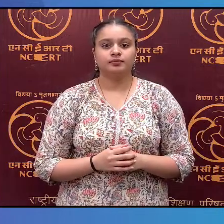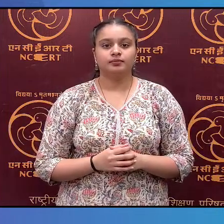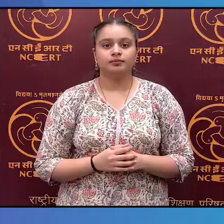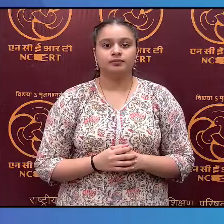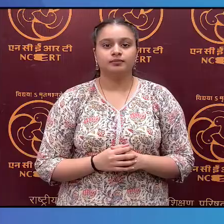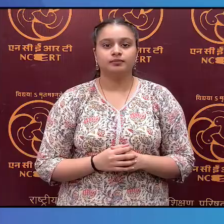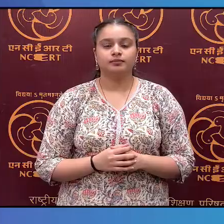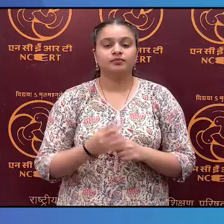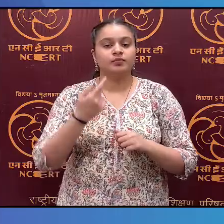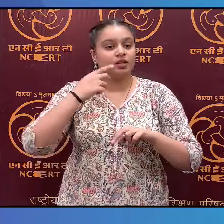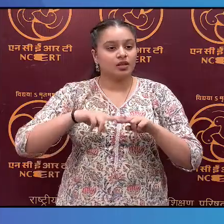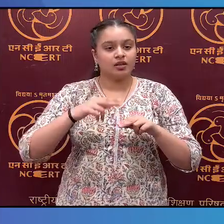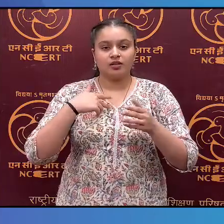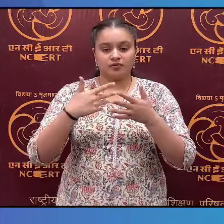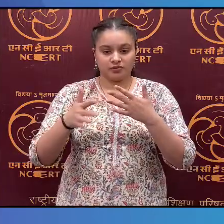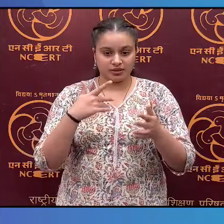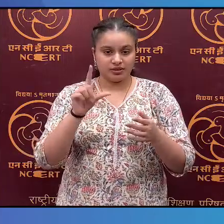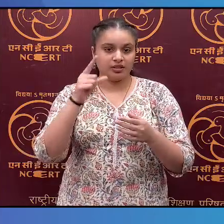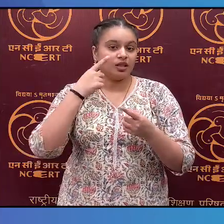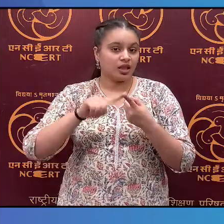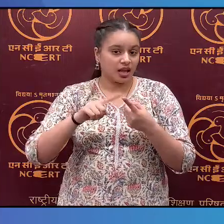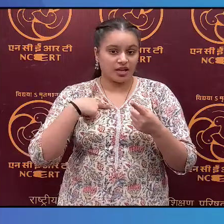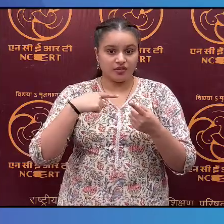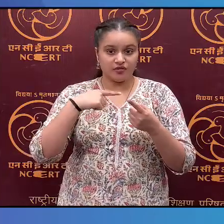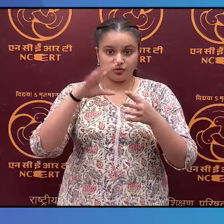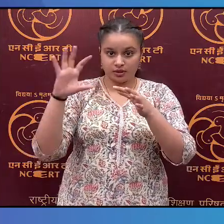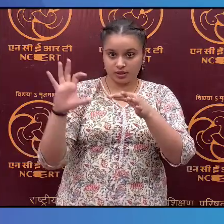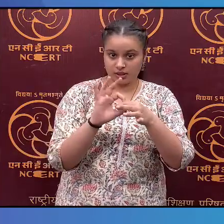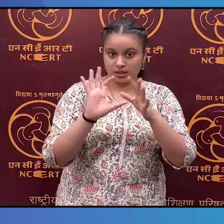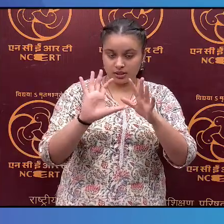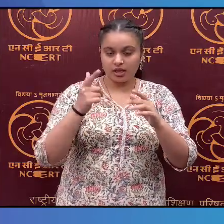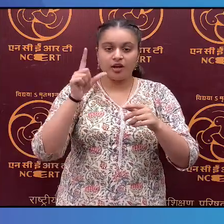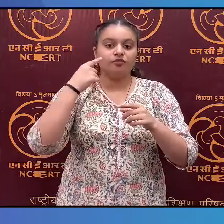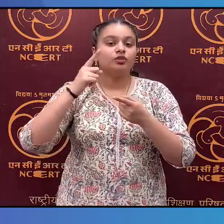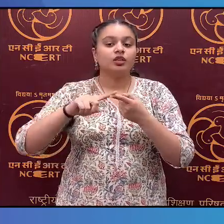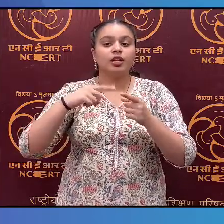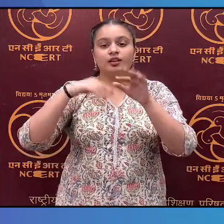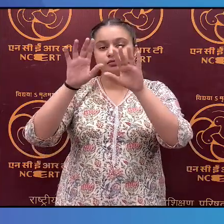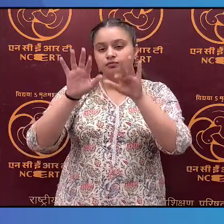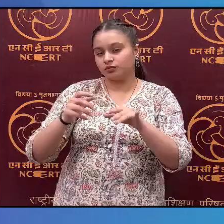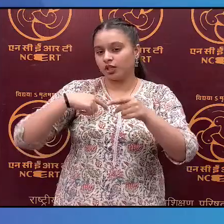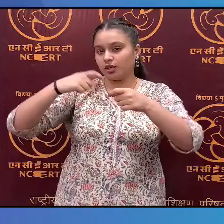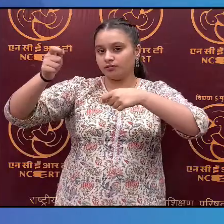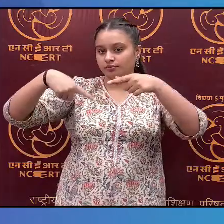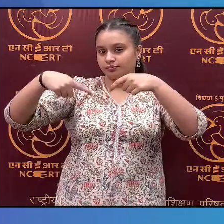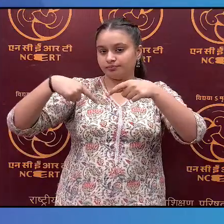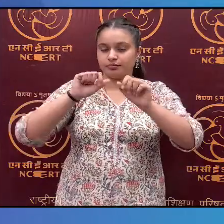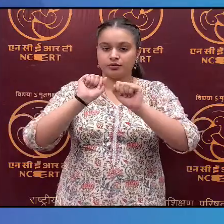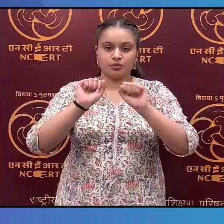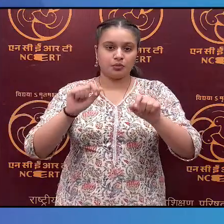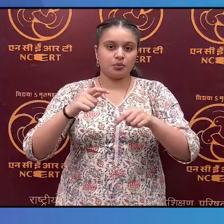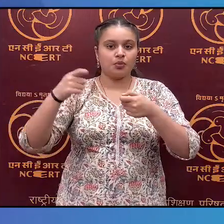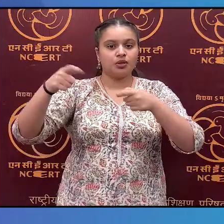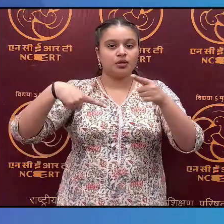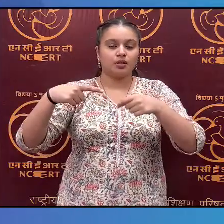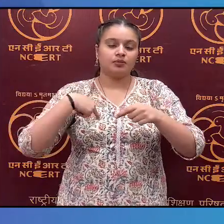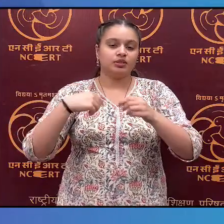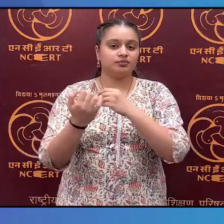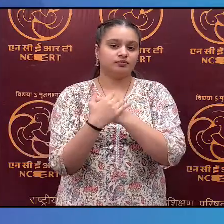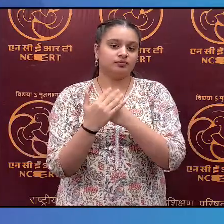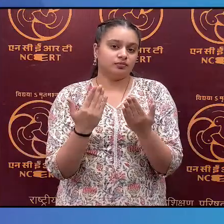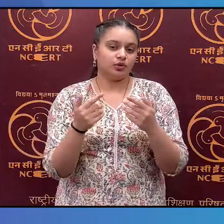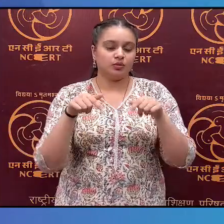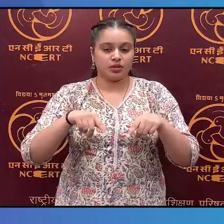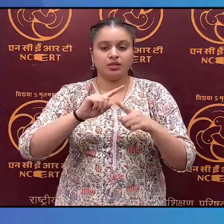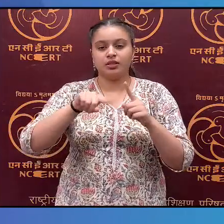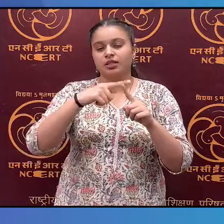dts.class3@cit.nic.in, and if you have joined us through our live streaming, then you have to go to the live chat box and then only you can drop your comment out there. Our expert will be